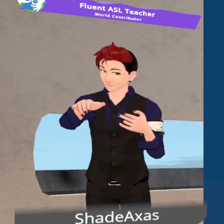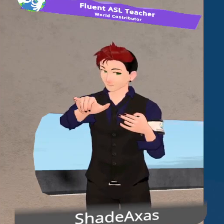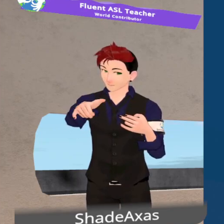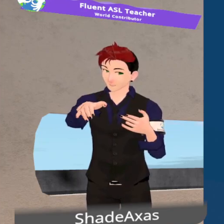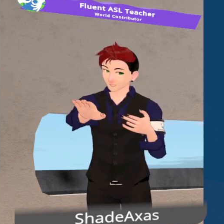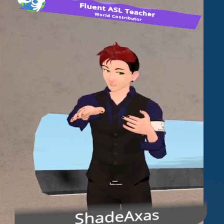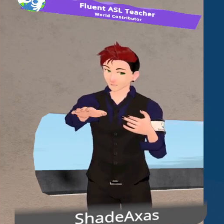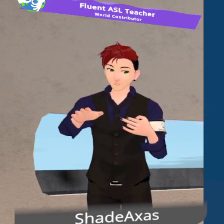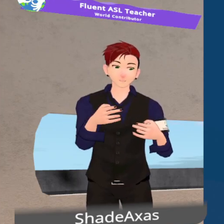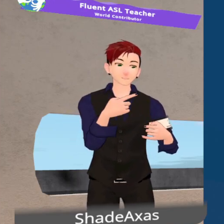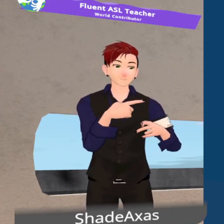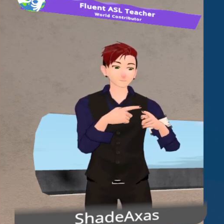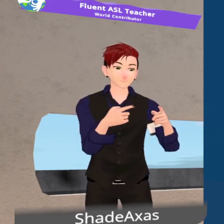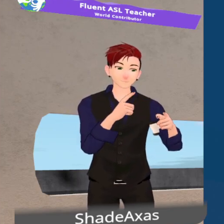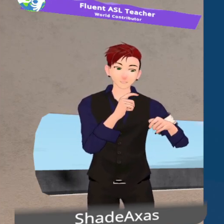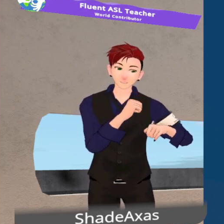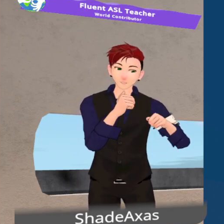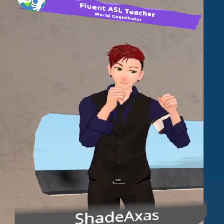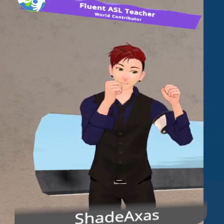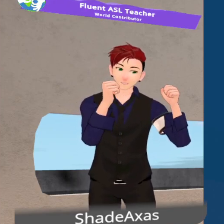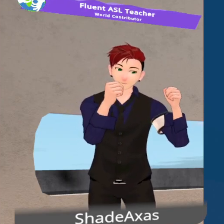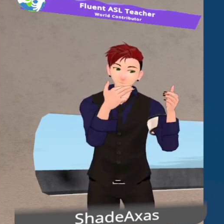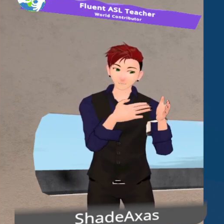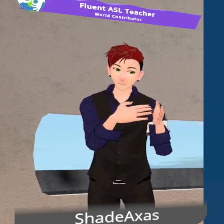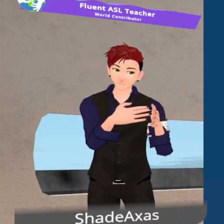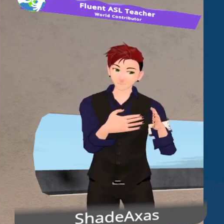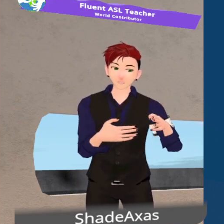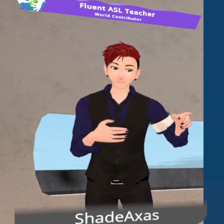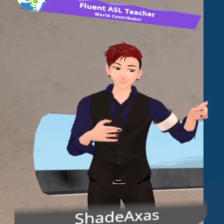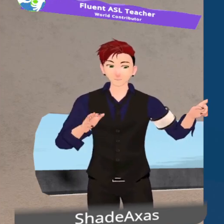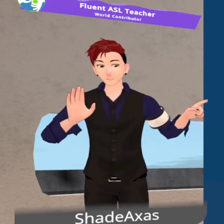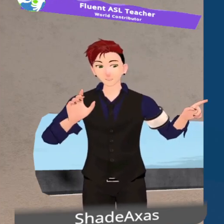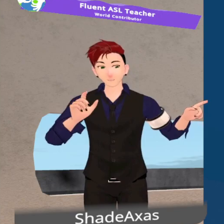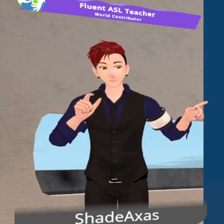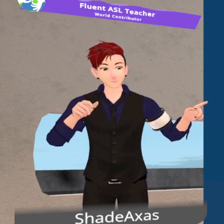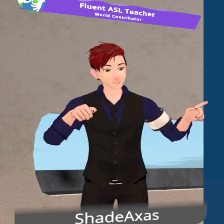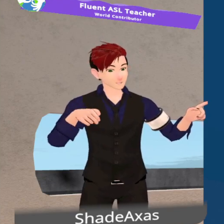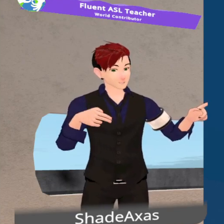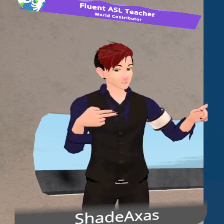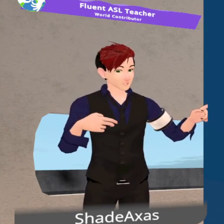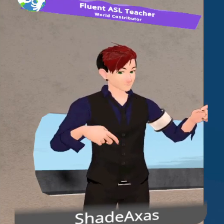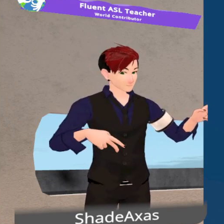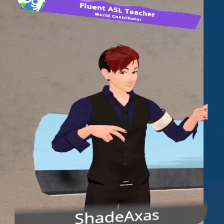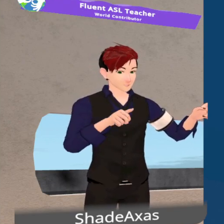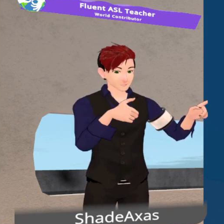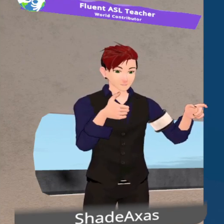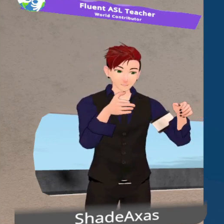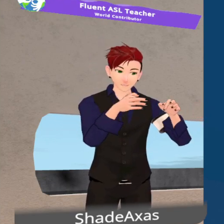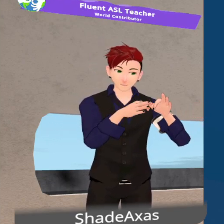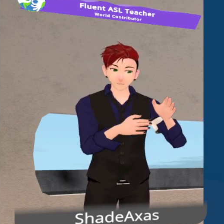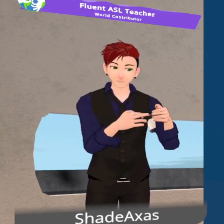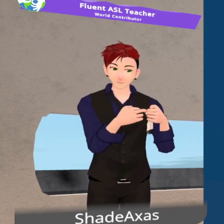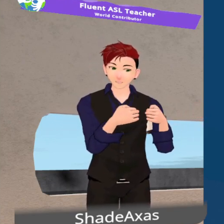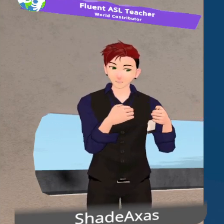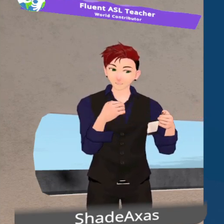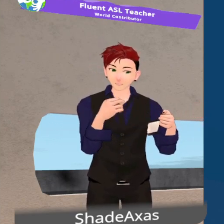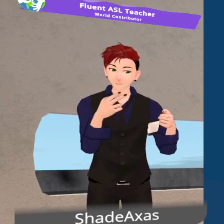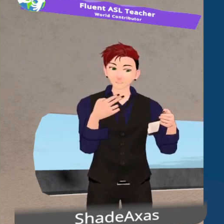exception, kind of, but they don't really teach often. That would be CODA Pop, the other